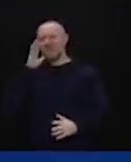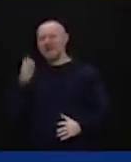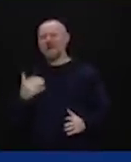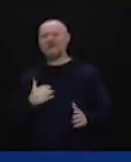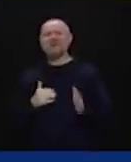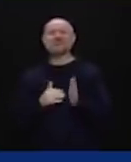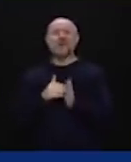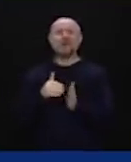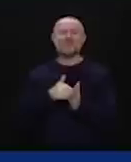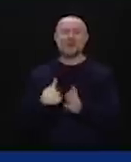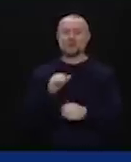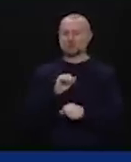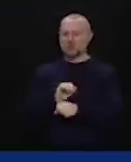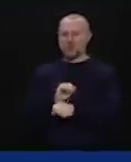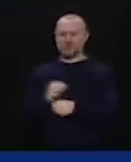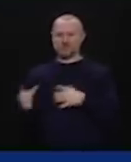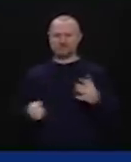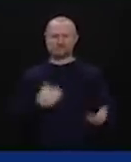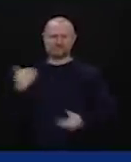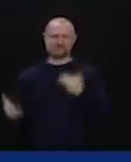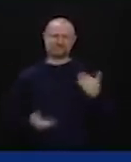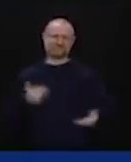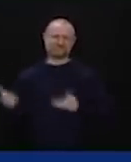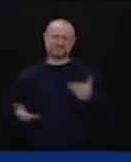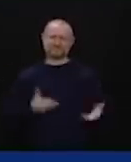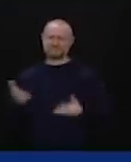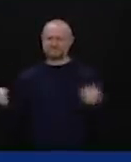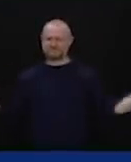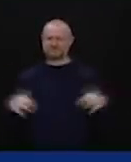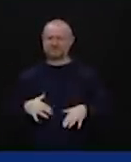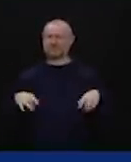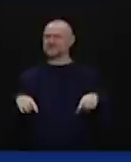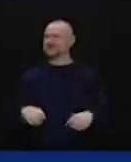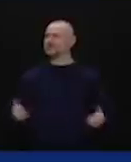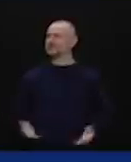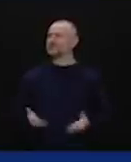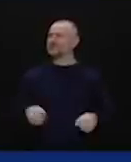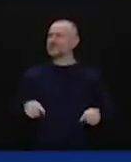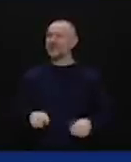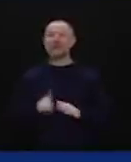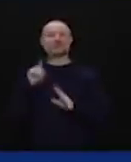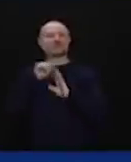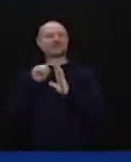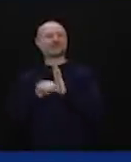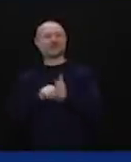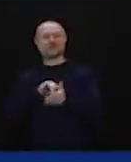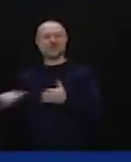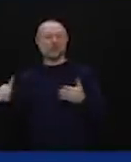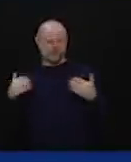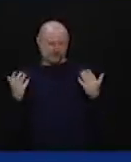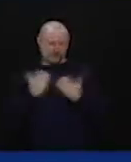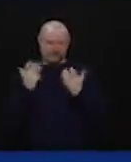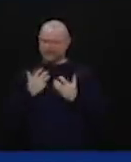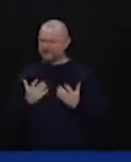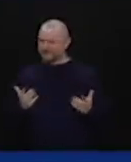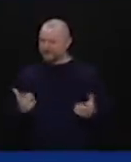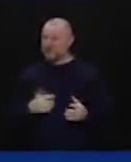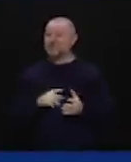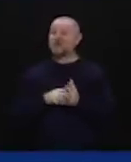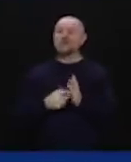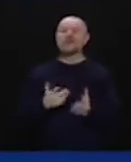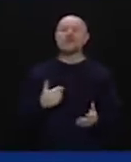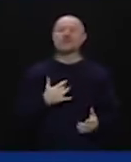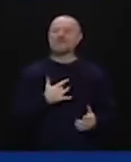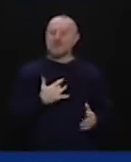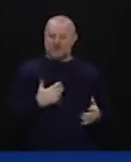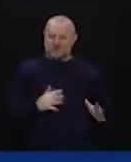thousands and thousands and thousands of good manufacturing jobs here to upstate New York as well. So it's sort of a 1-2 punch.